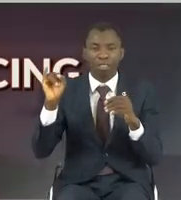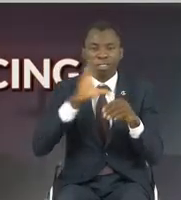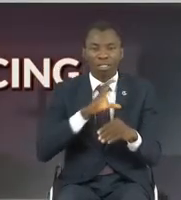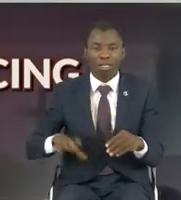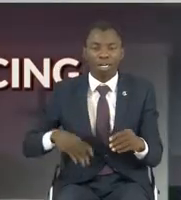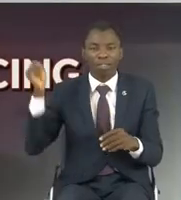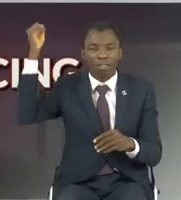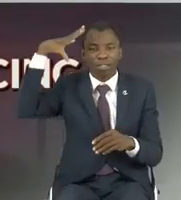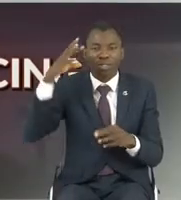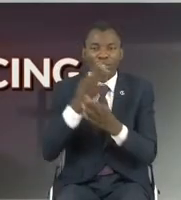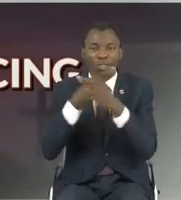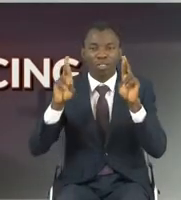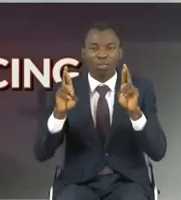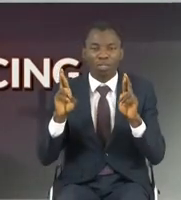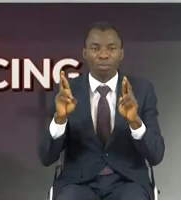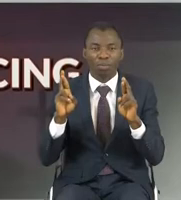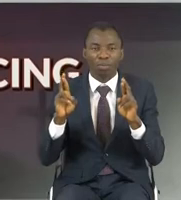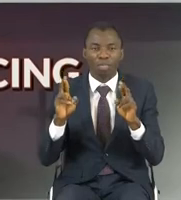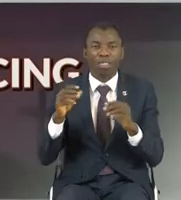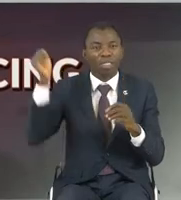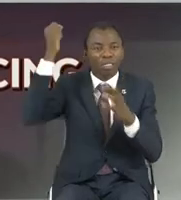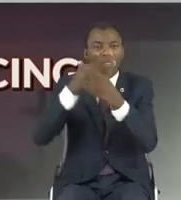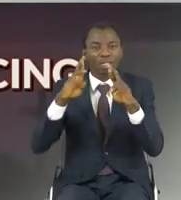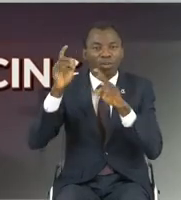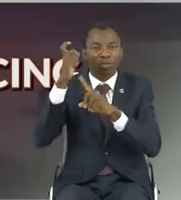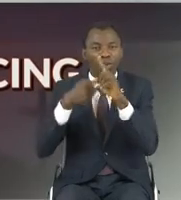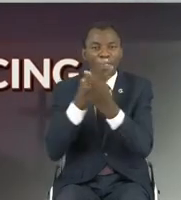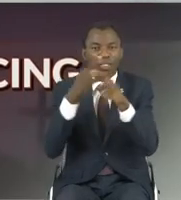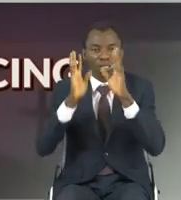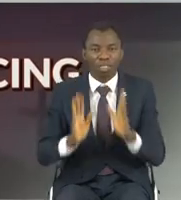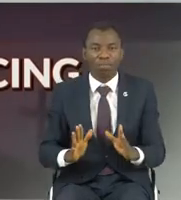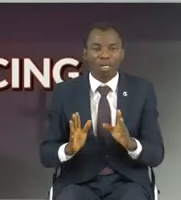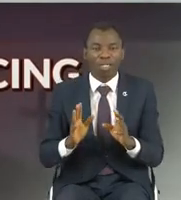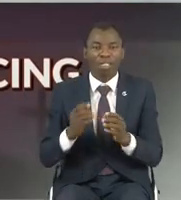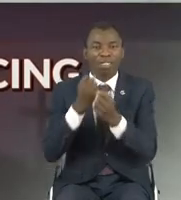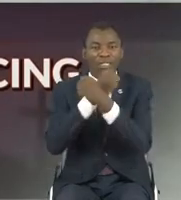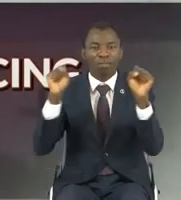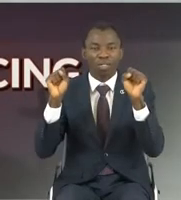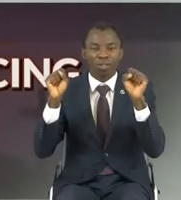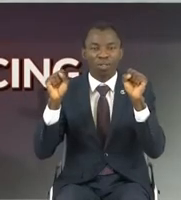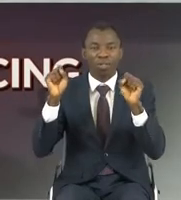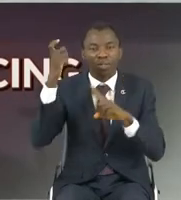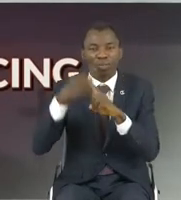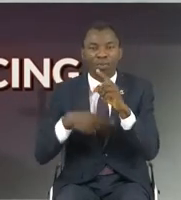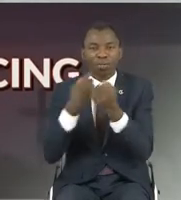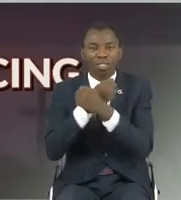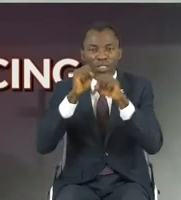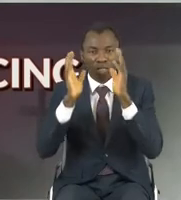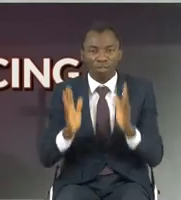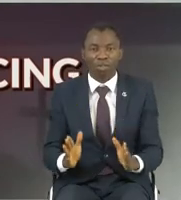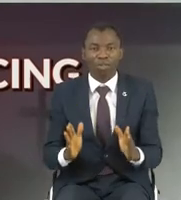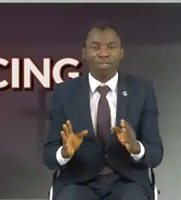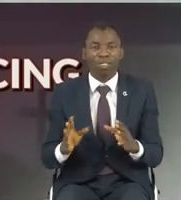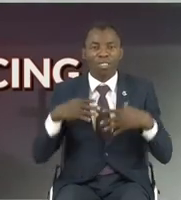redemption. Redemption from the Redeemer. Salvation from the Savior,